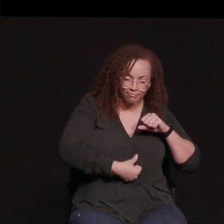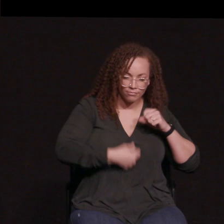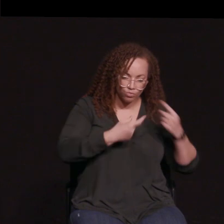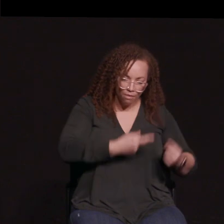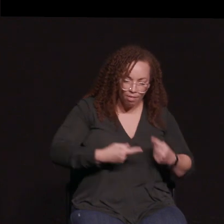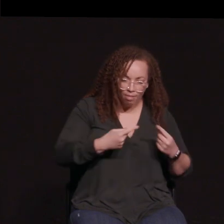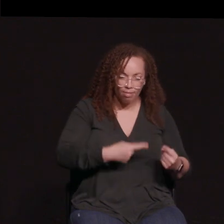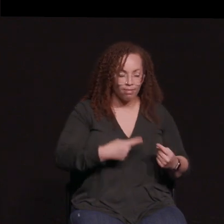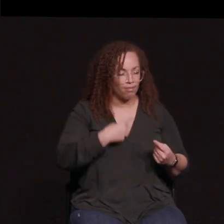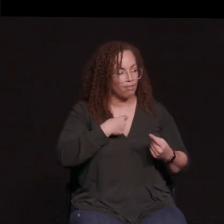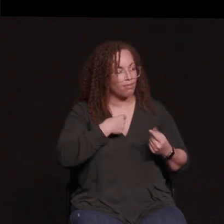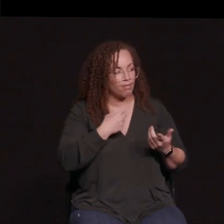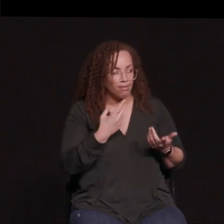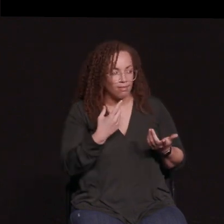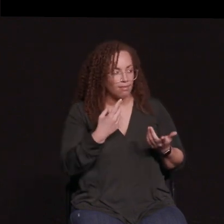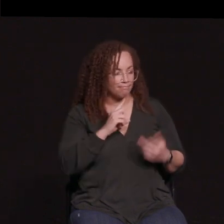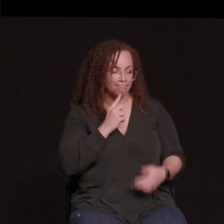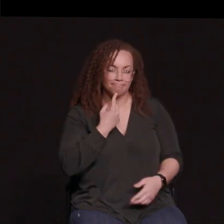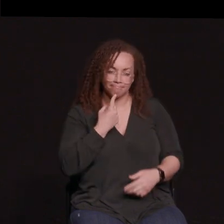have.